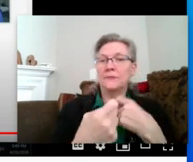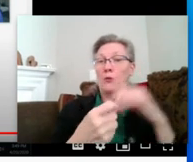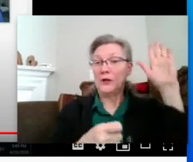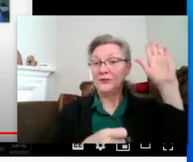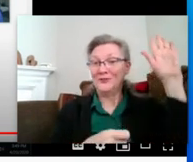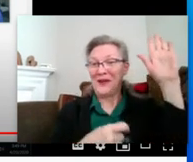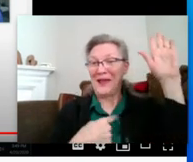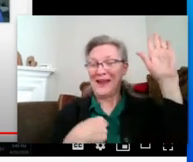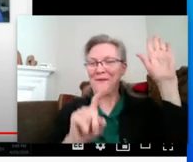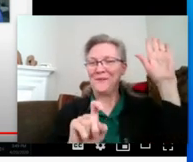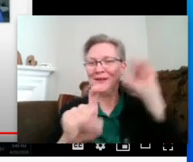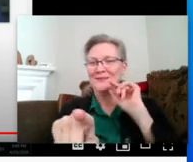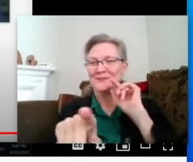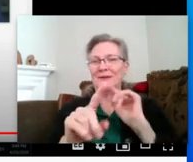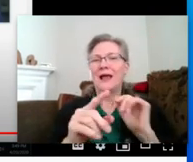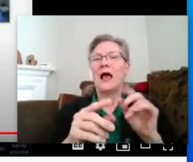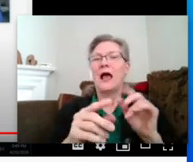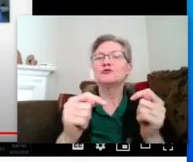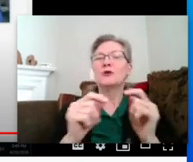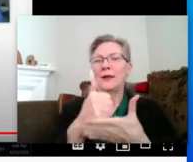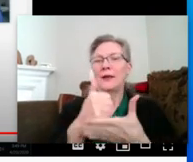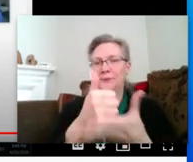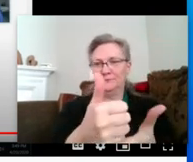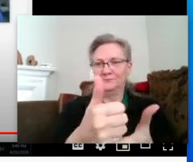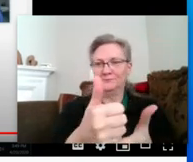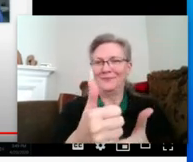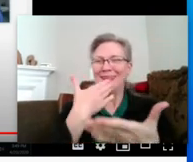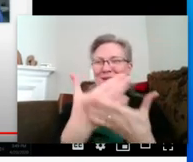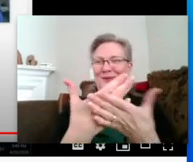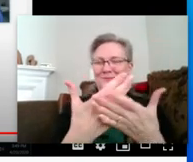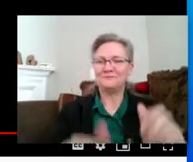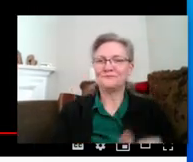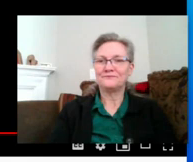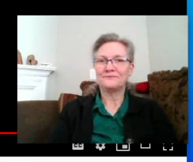to raise your hand in ClassKick, and we'll try to help you out. Thanks, guys.